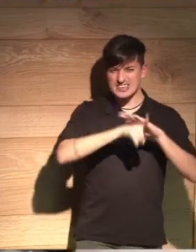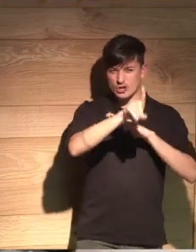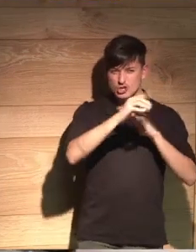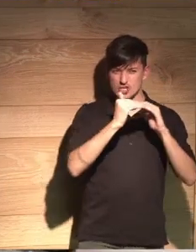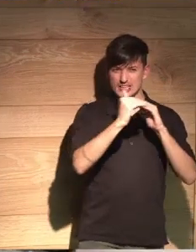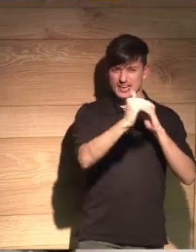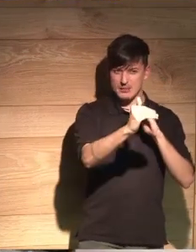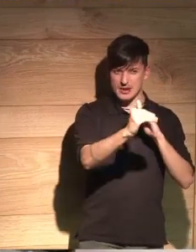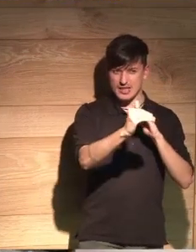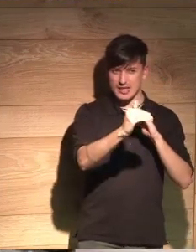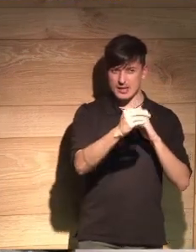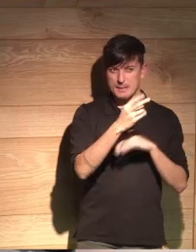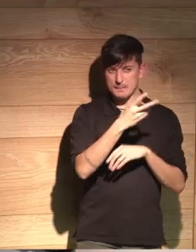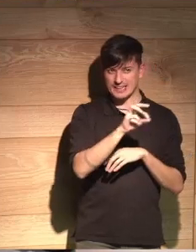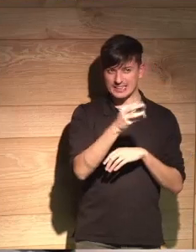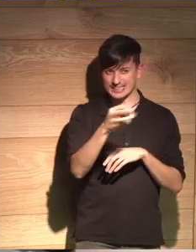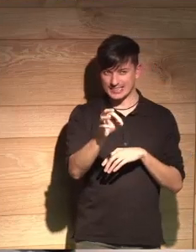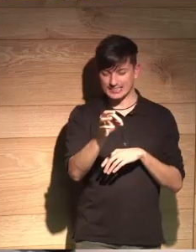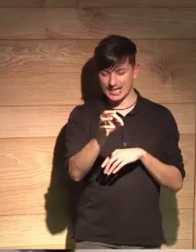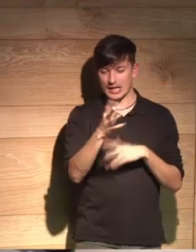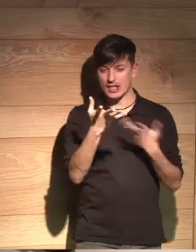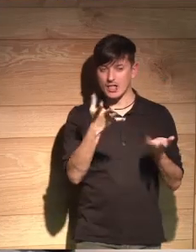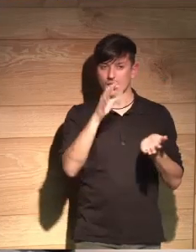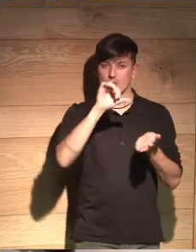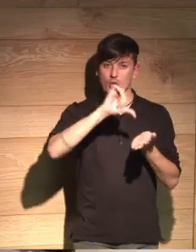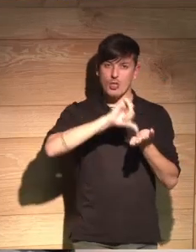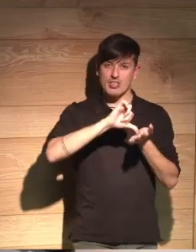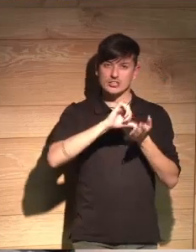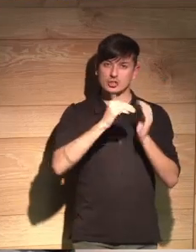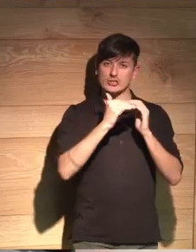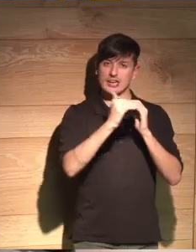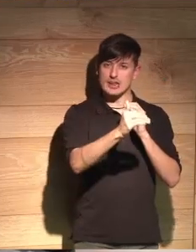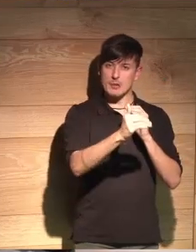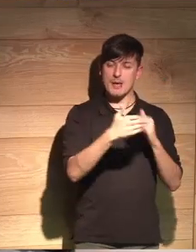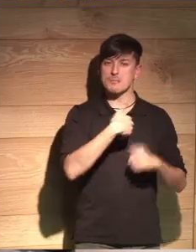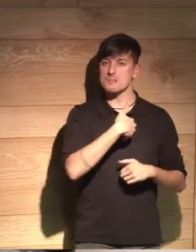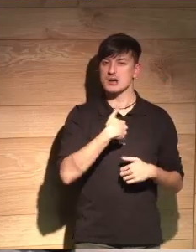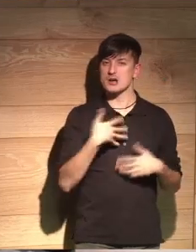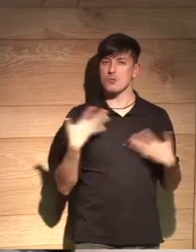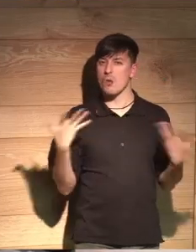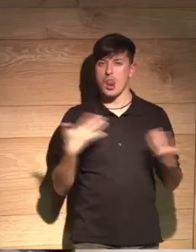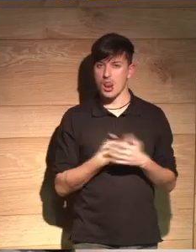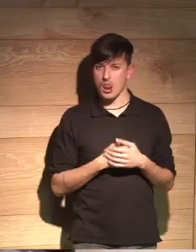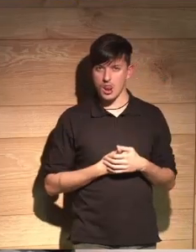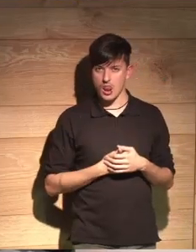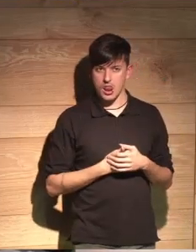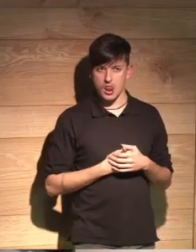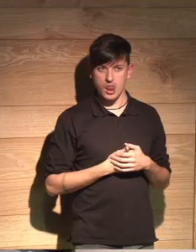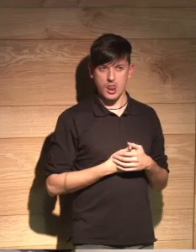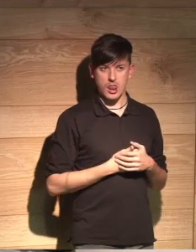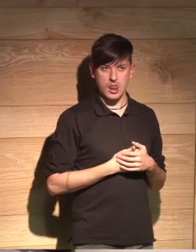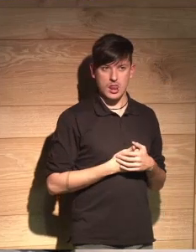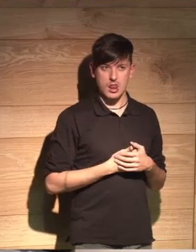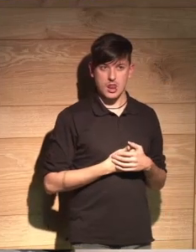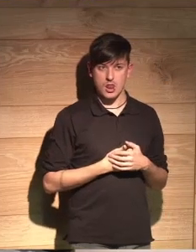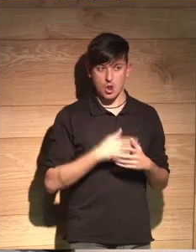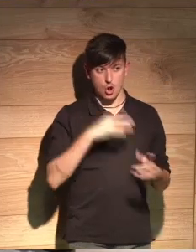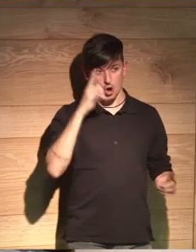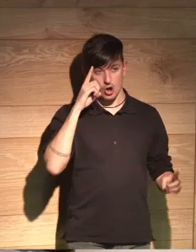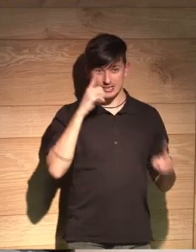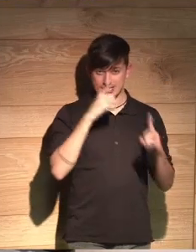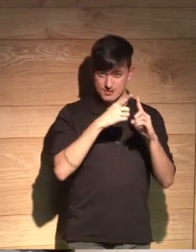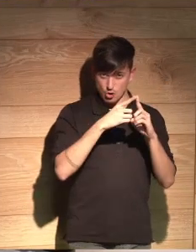For the Sustainable Development Goals 2030. So that's the first part of the question. What's the role of the cities?